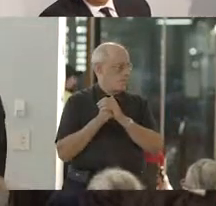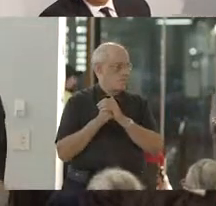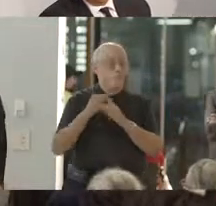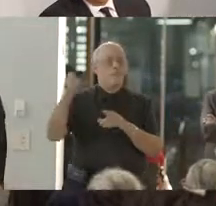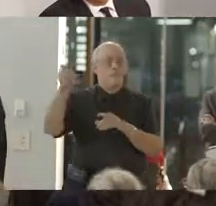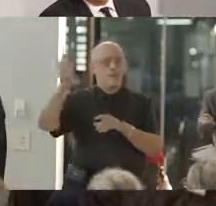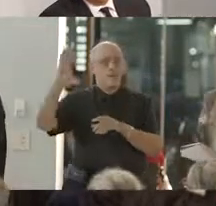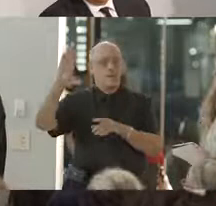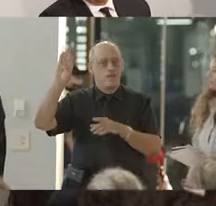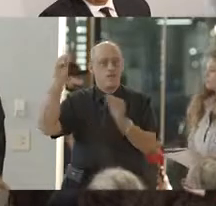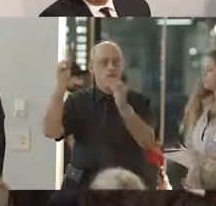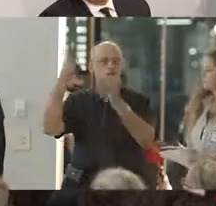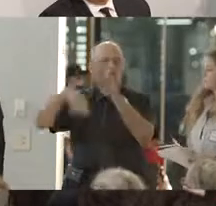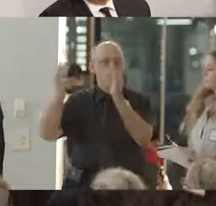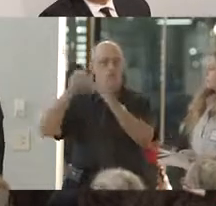5B is more expensive.